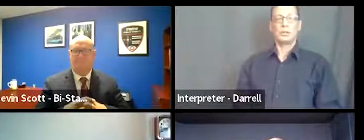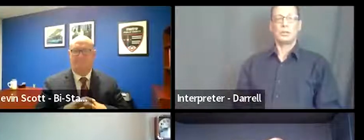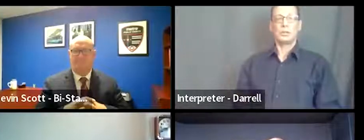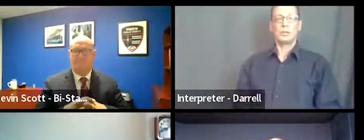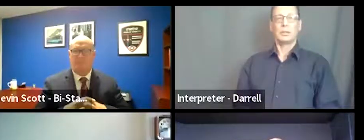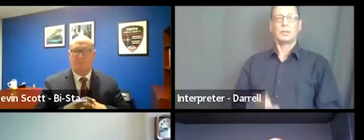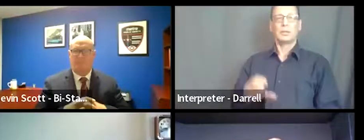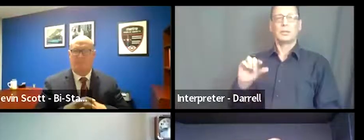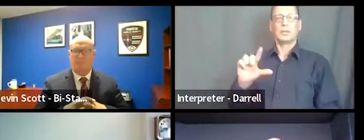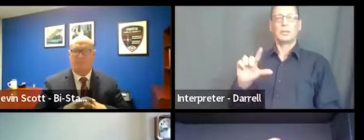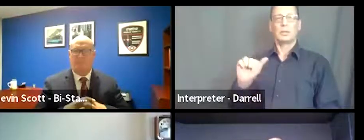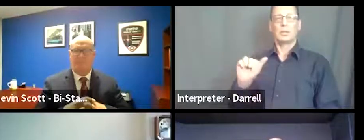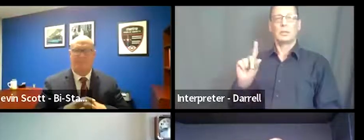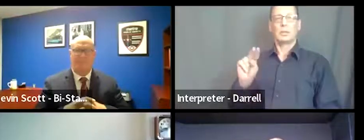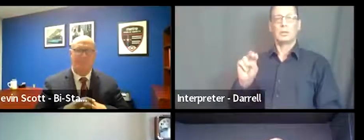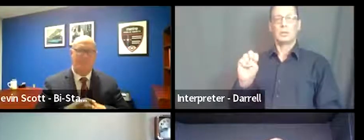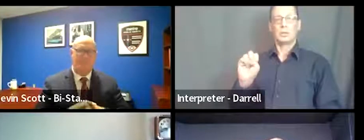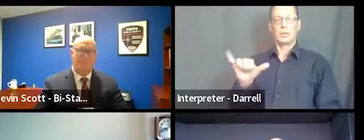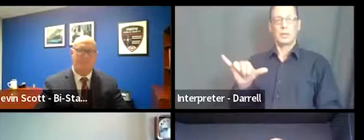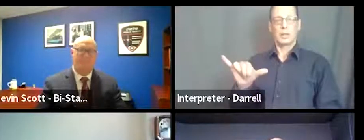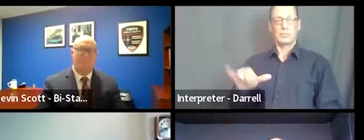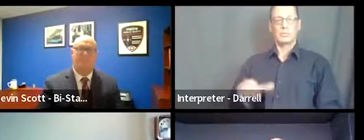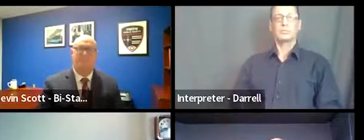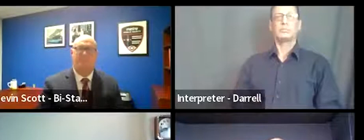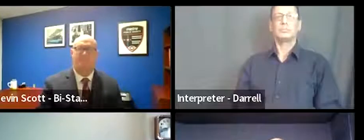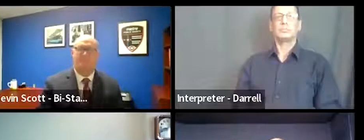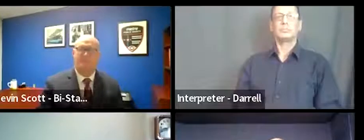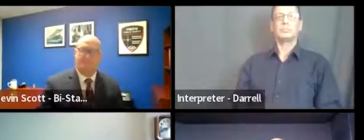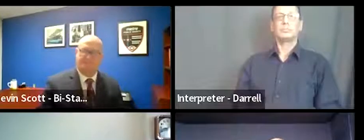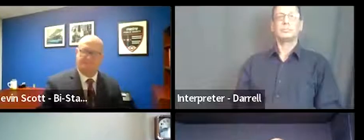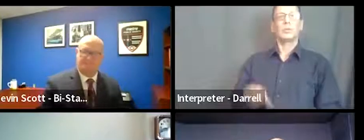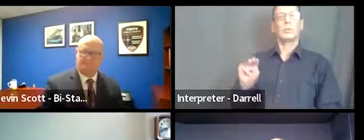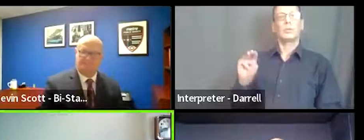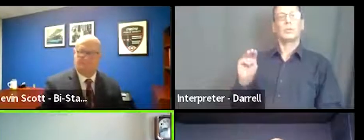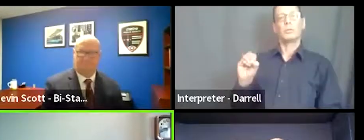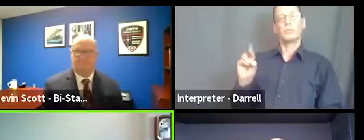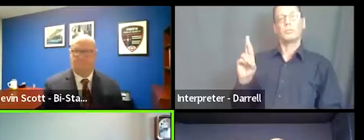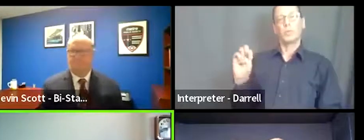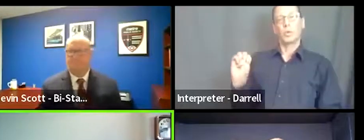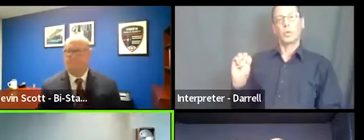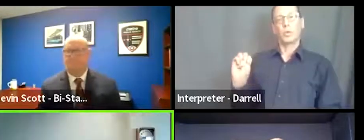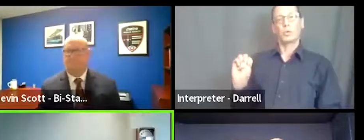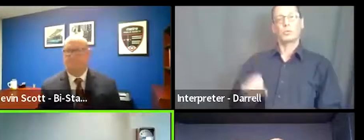Commissioner Gladney. Present. Commissioner Moore. Present.